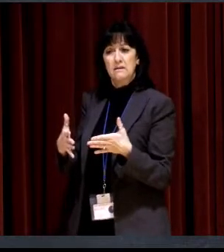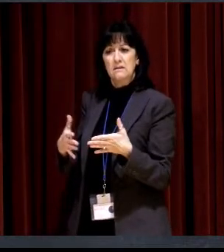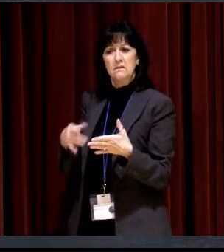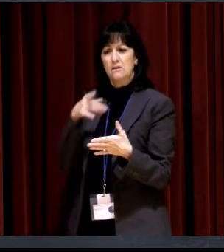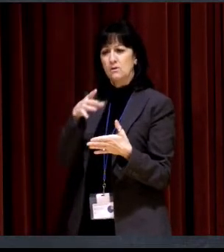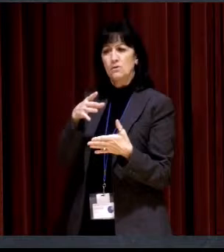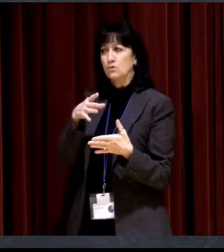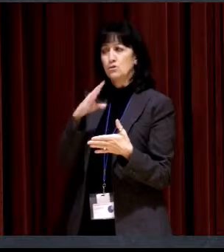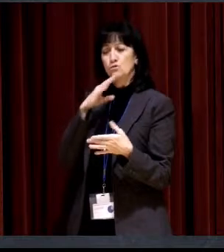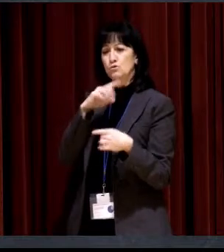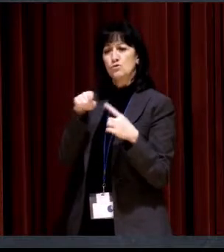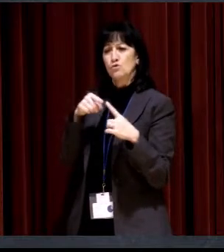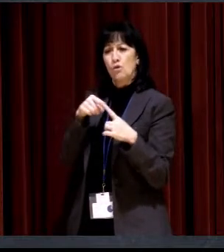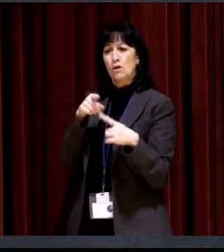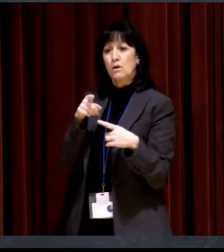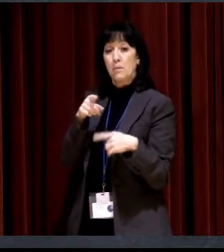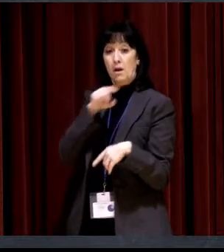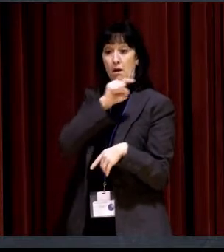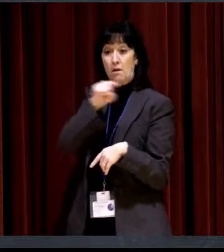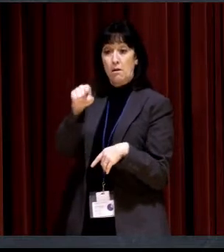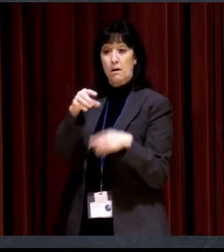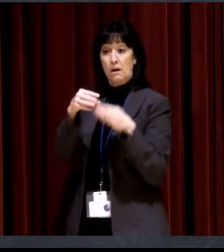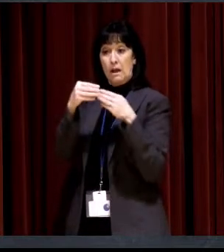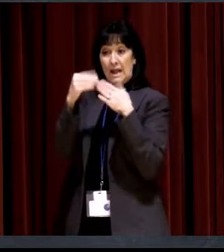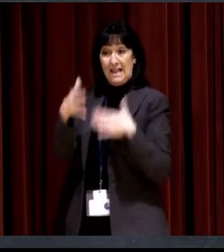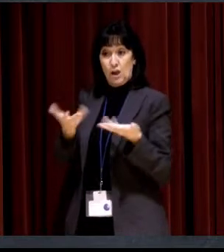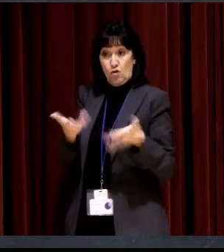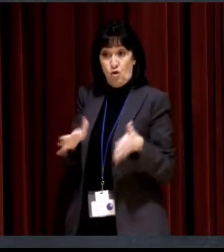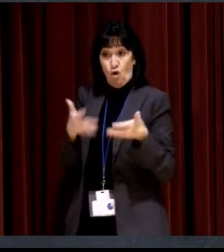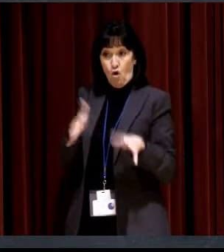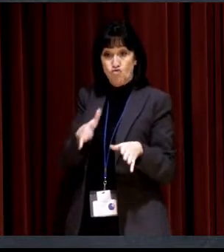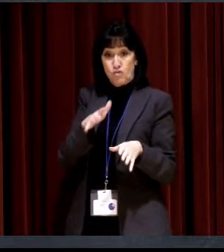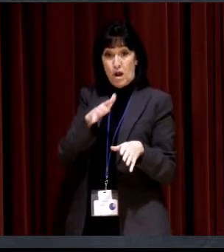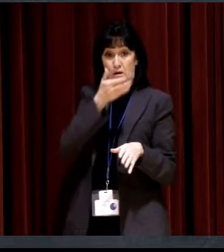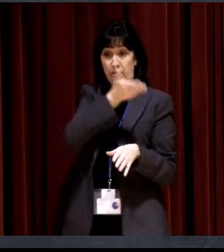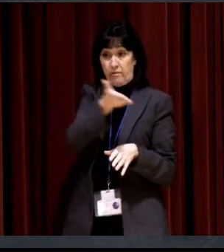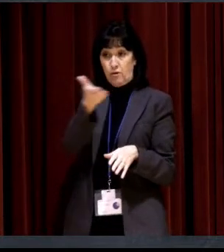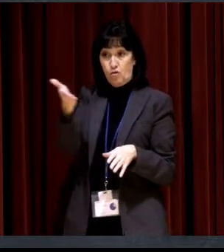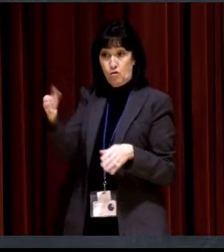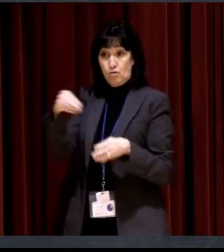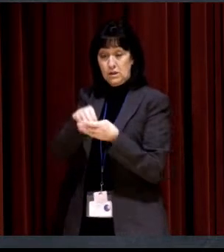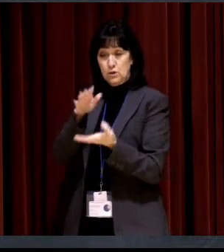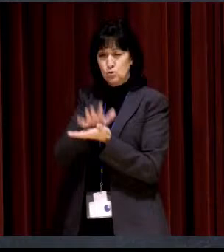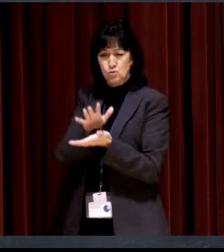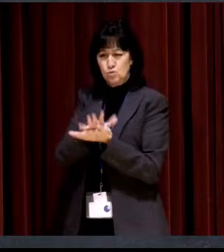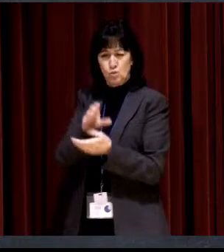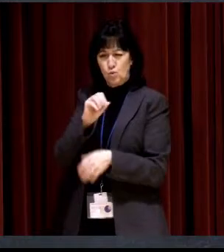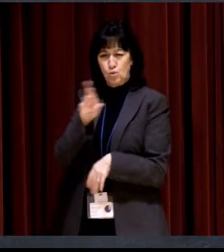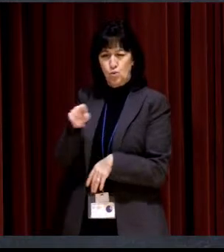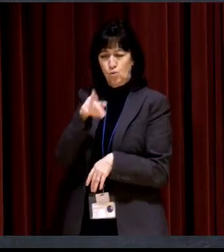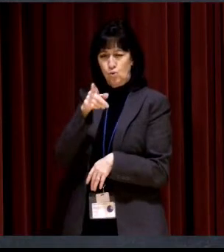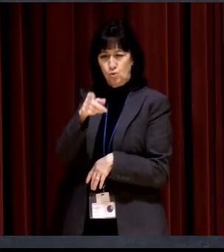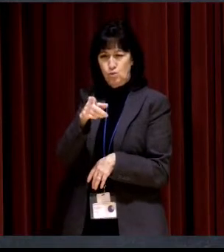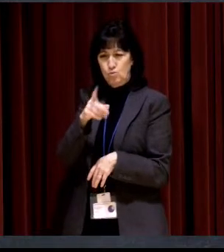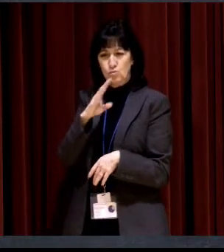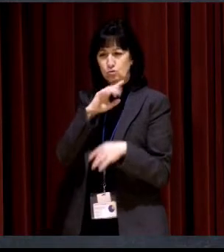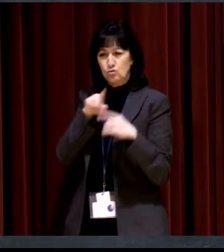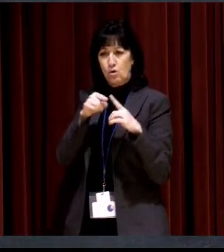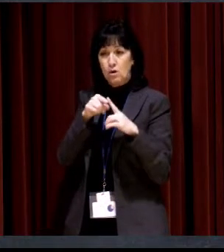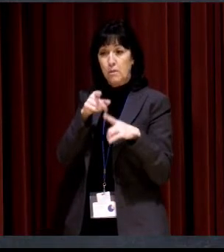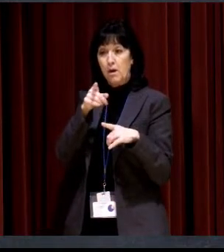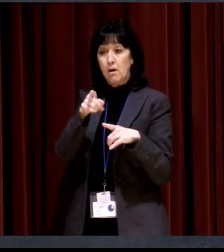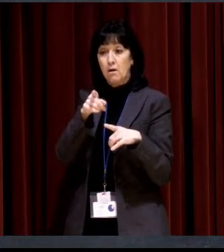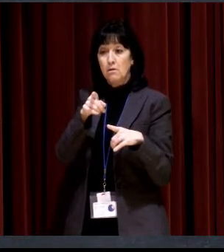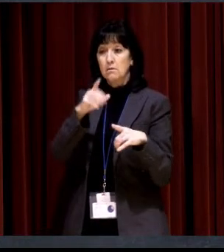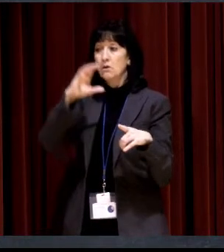the leaders who are already in these schools? Are we thinking about maybe branching out? I don't want to really, I mean,